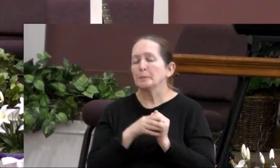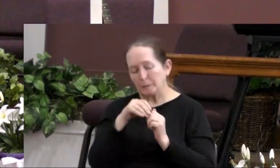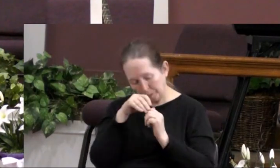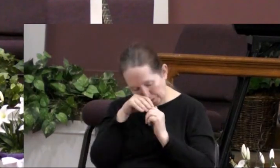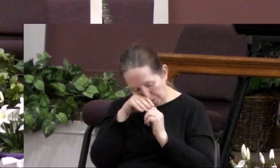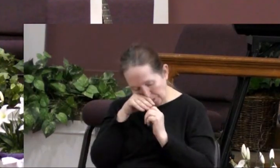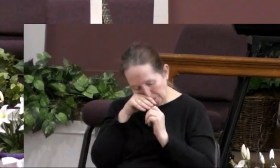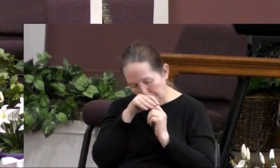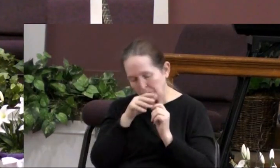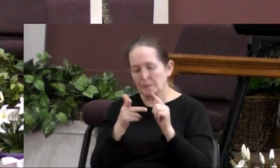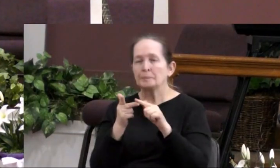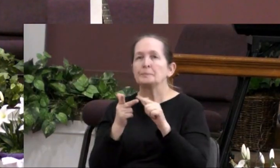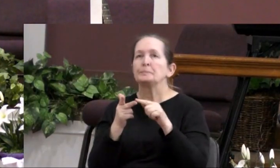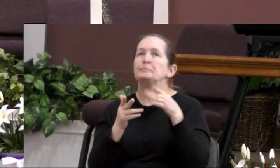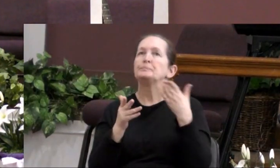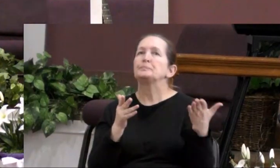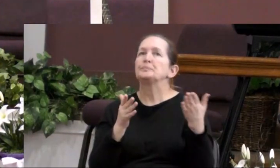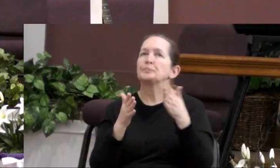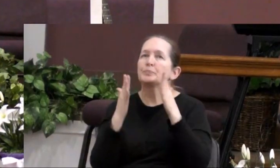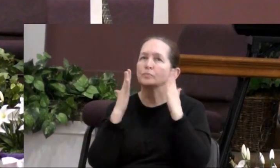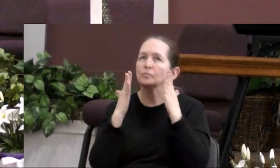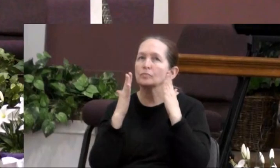The third thing I draw your attention to